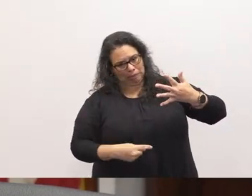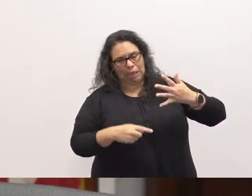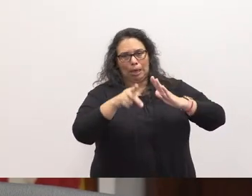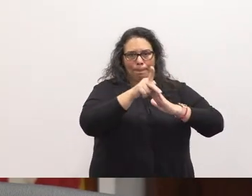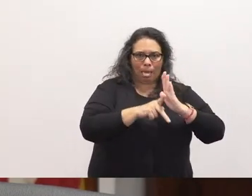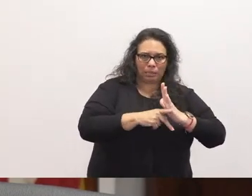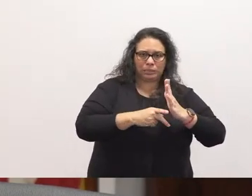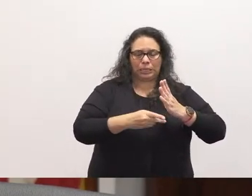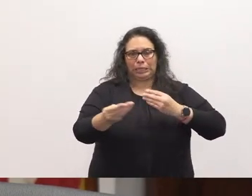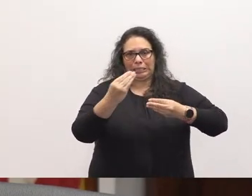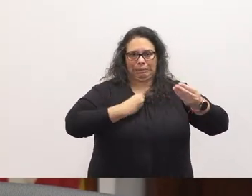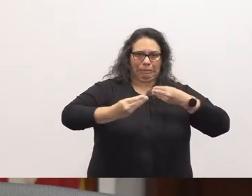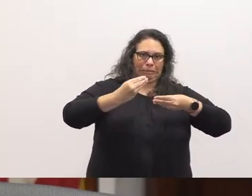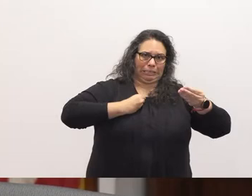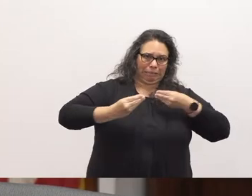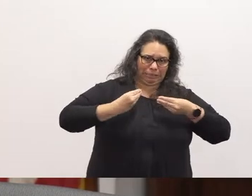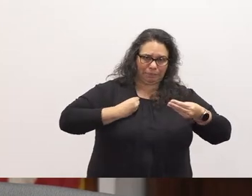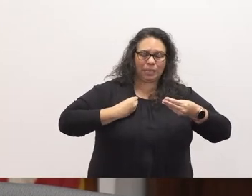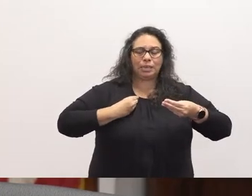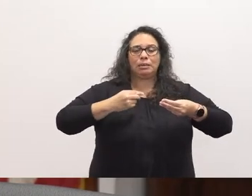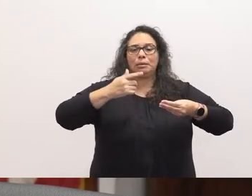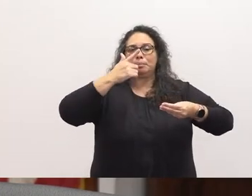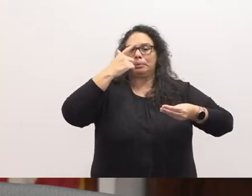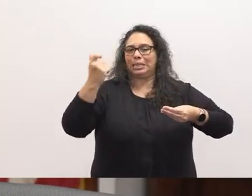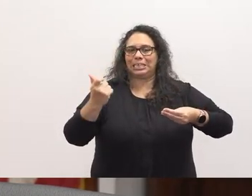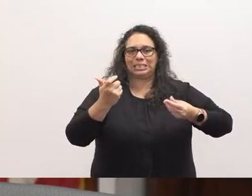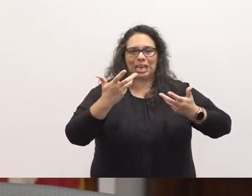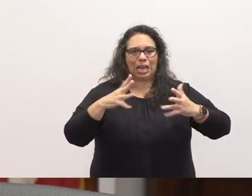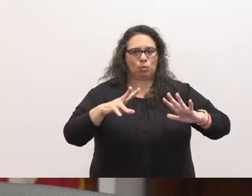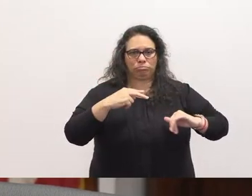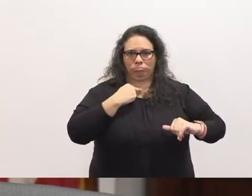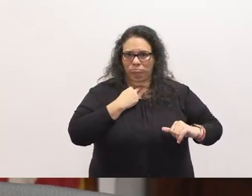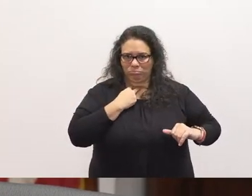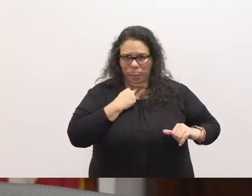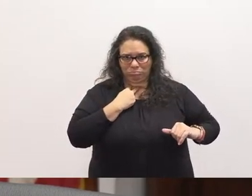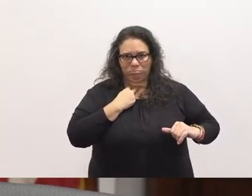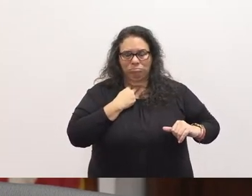time, because I don't want to get caught up in